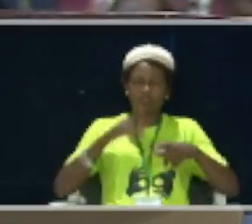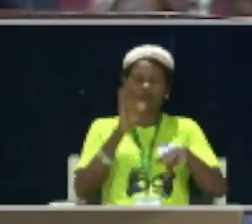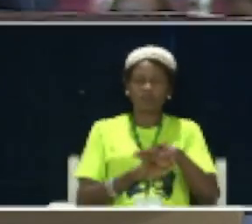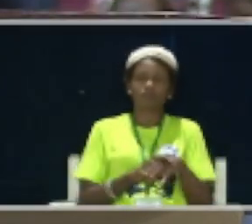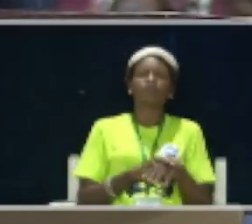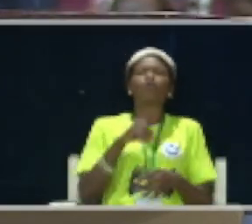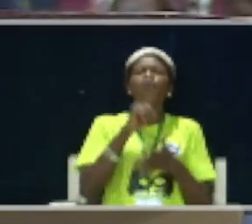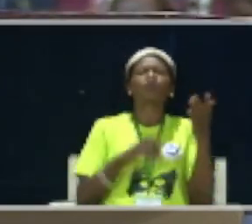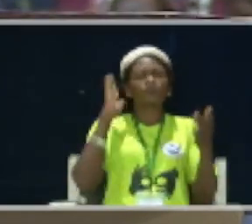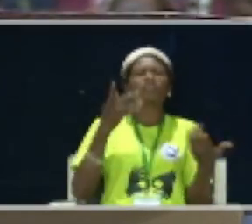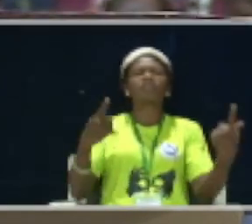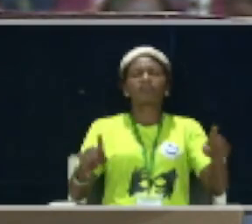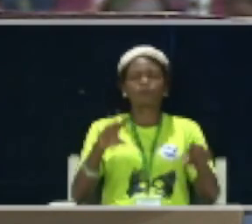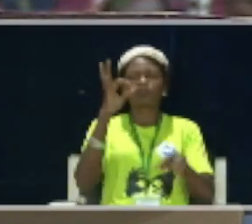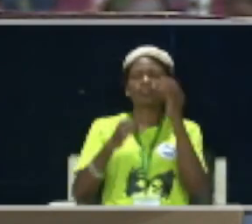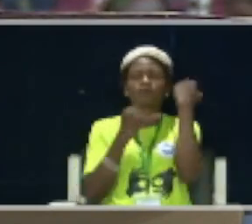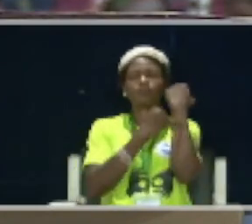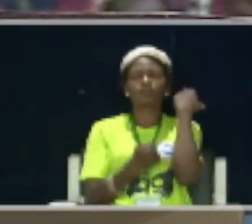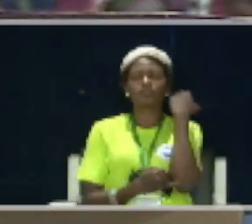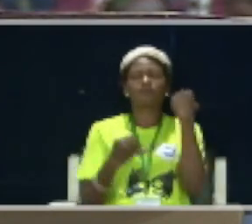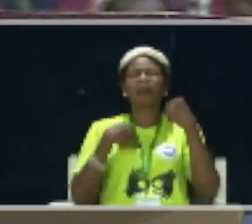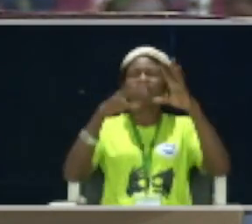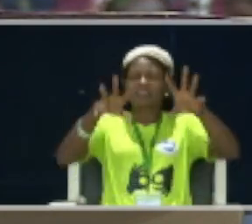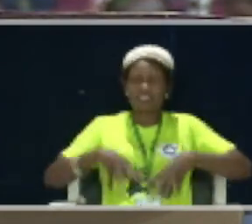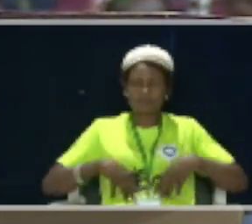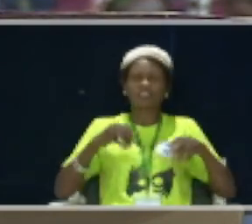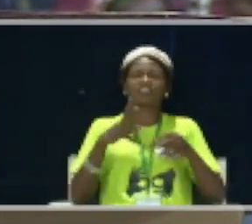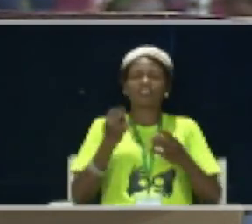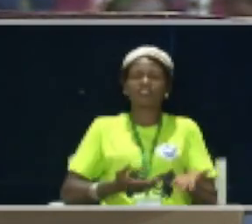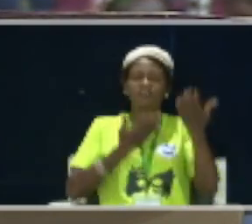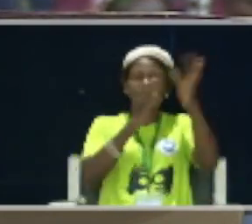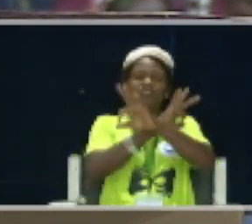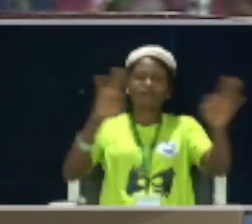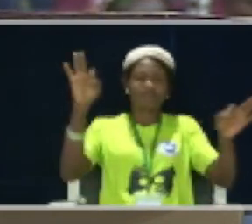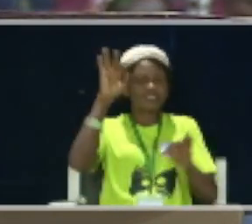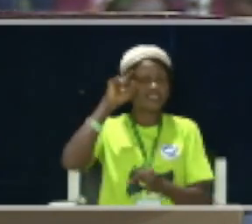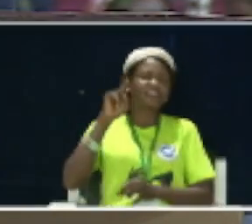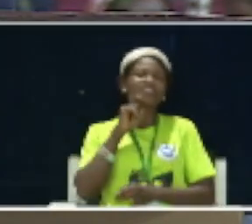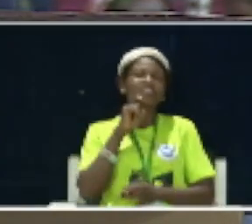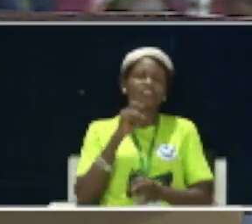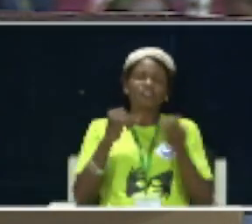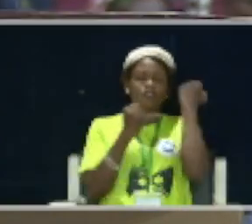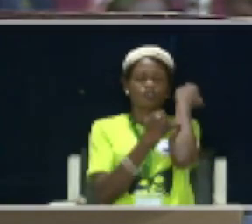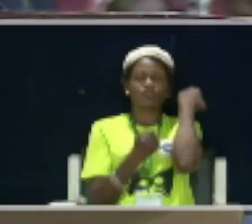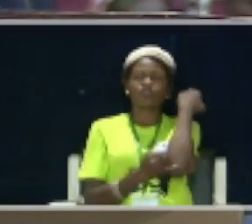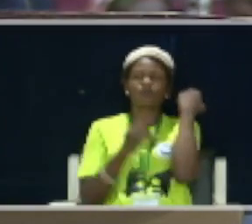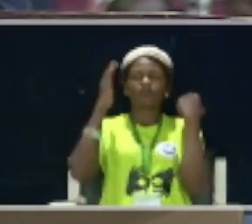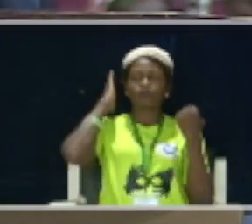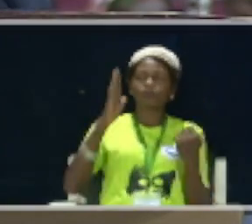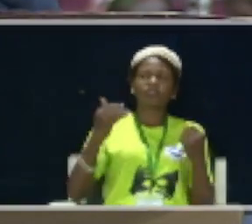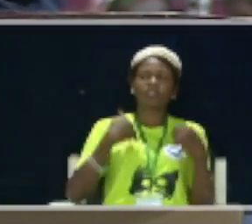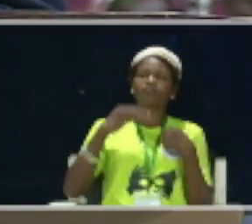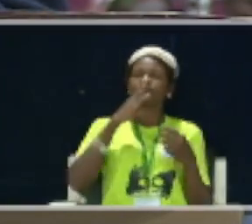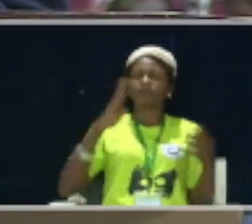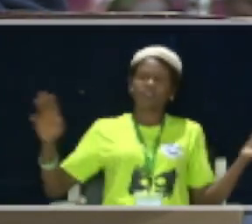happen if Joseph had accepted the offer of free sex? Joseph would have